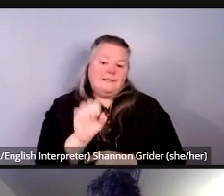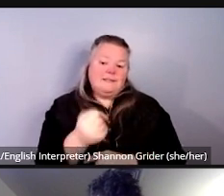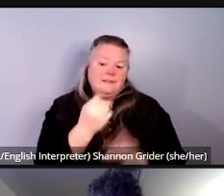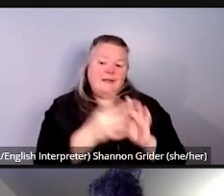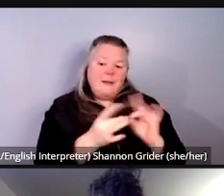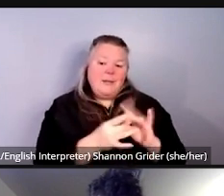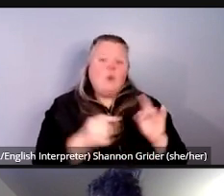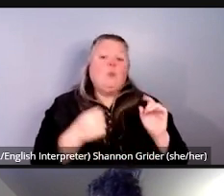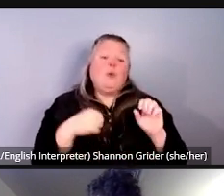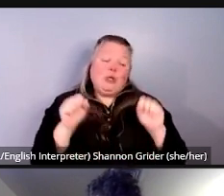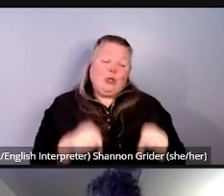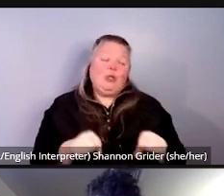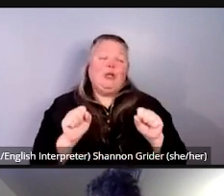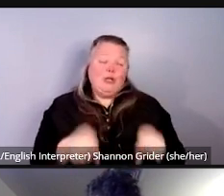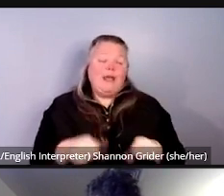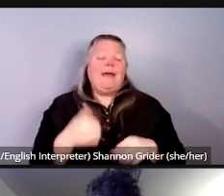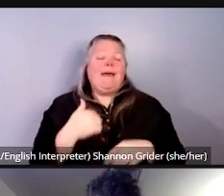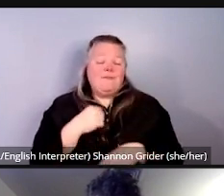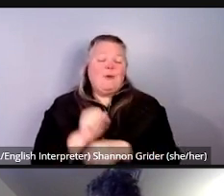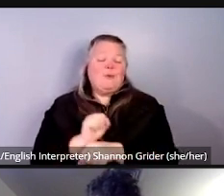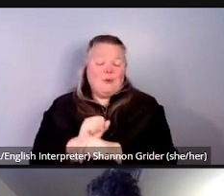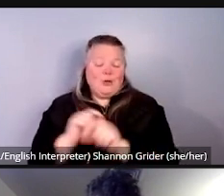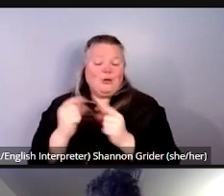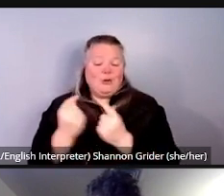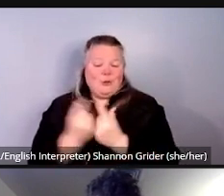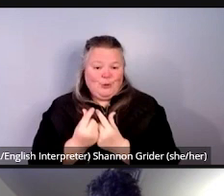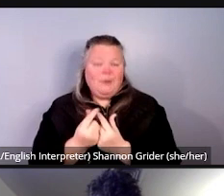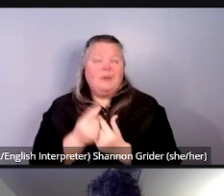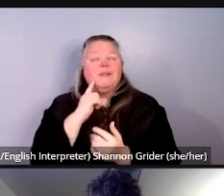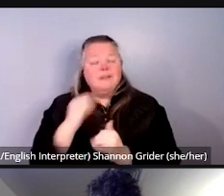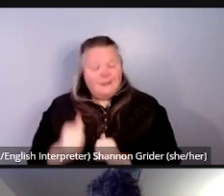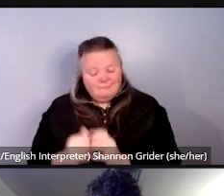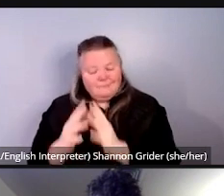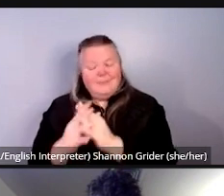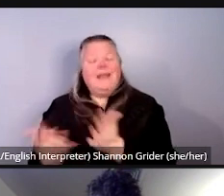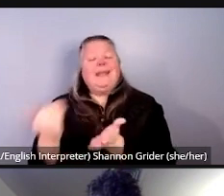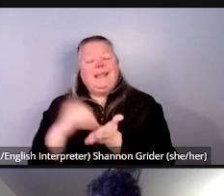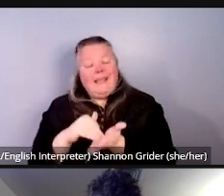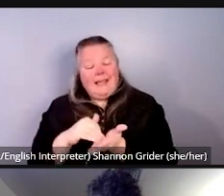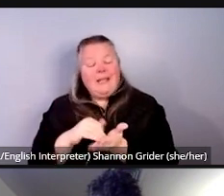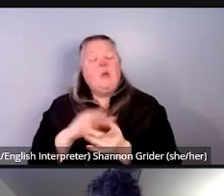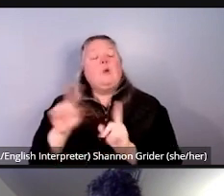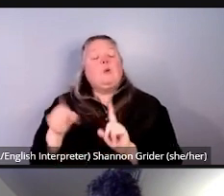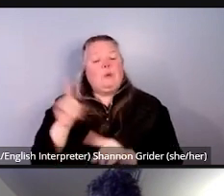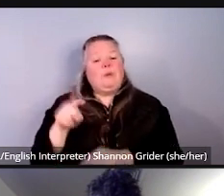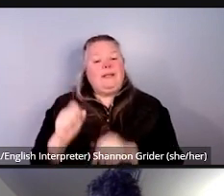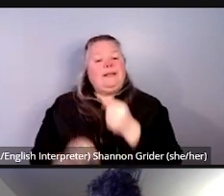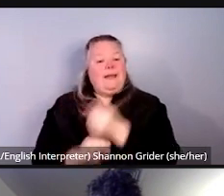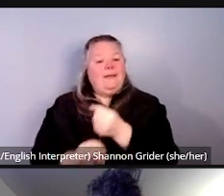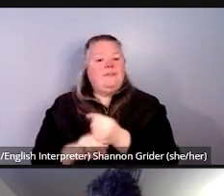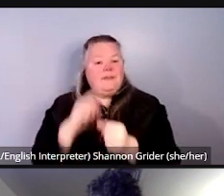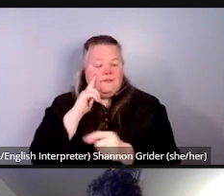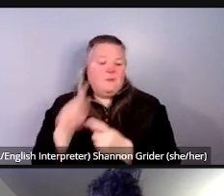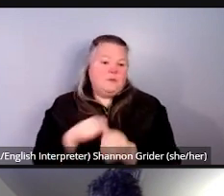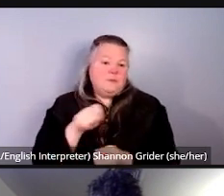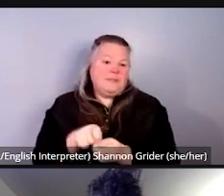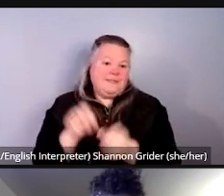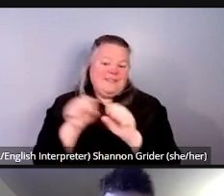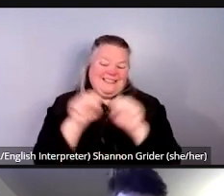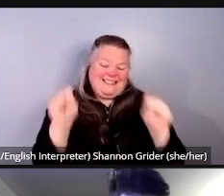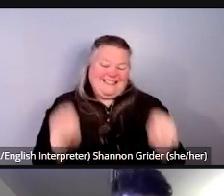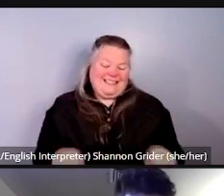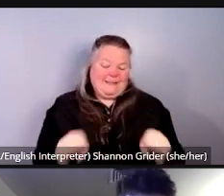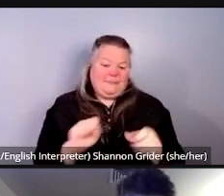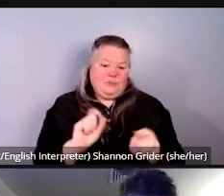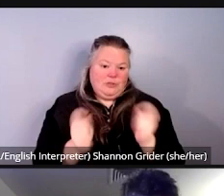potentially will have a work group that emerges when it's time for us to start advocating for a particular system